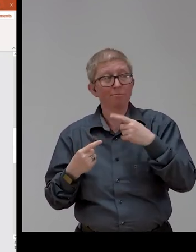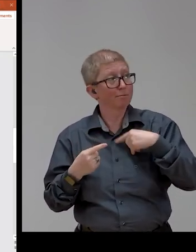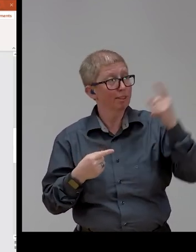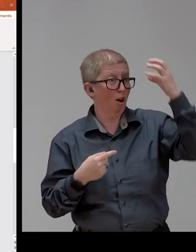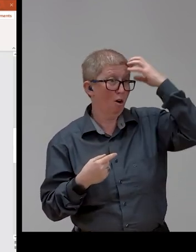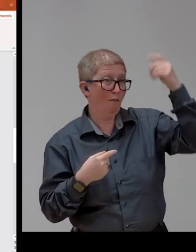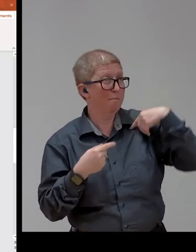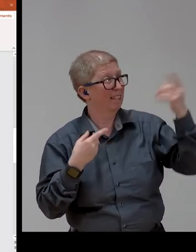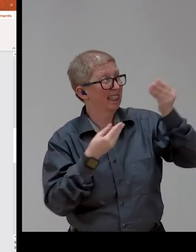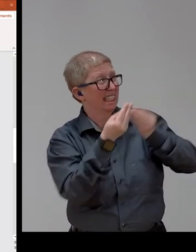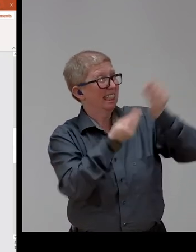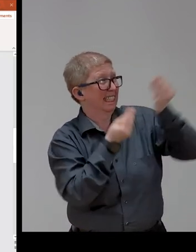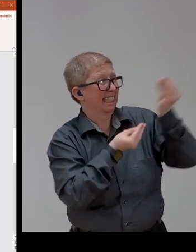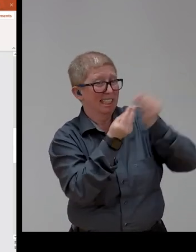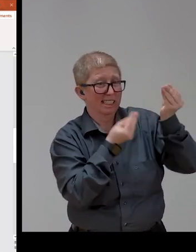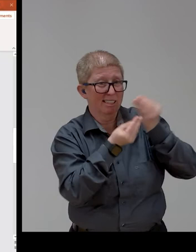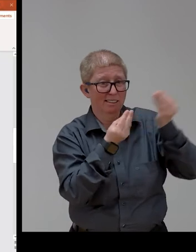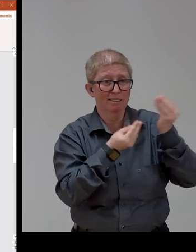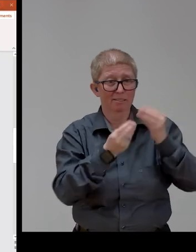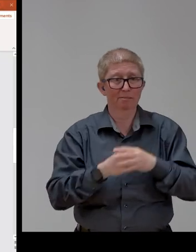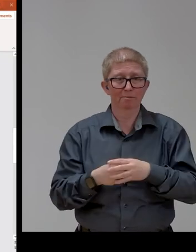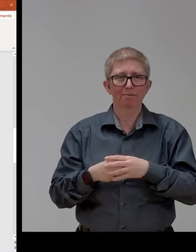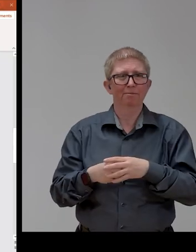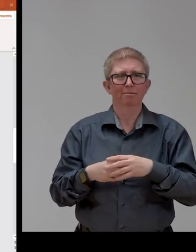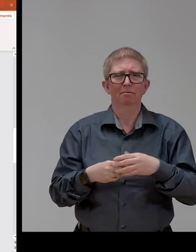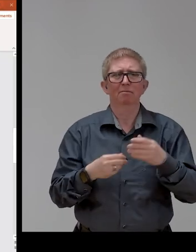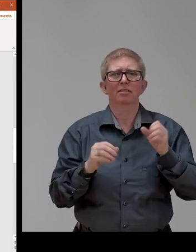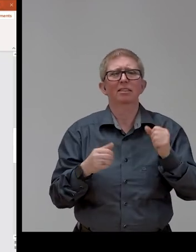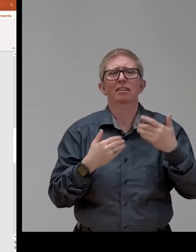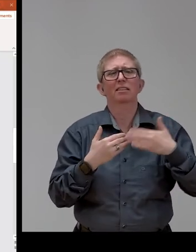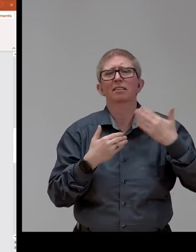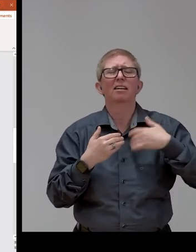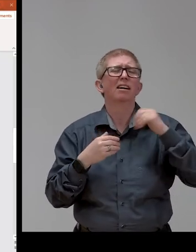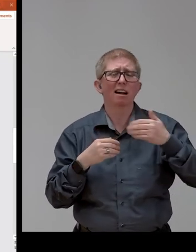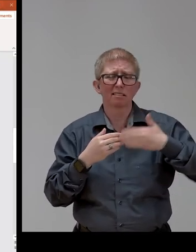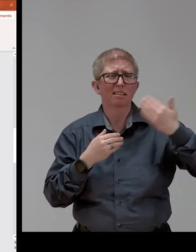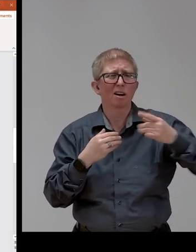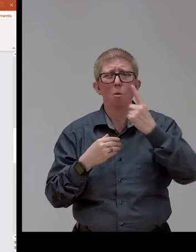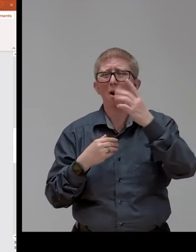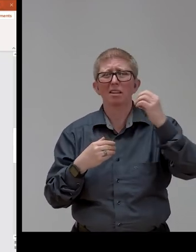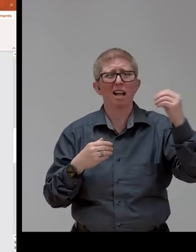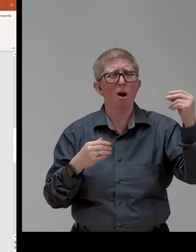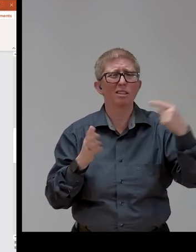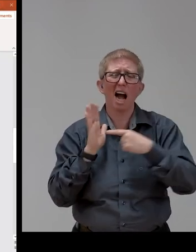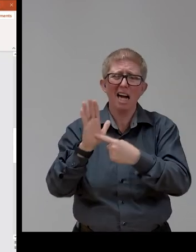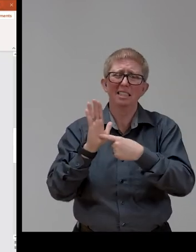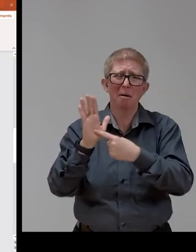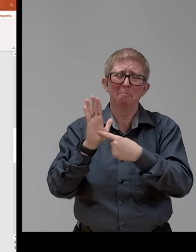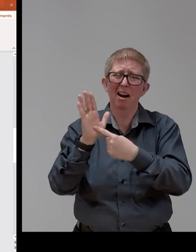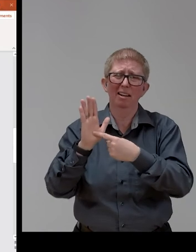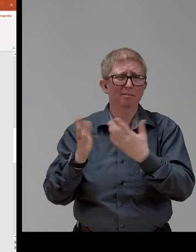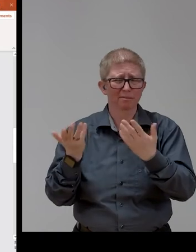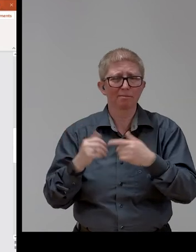thousands of examples I could give on how a one voice can make a huge difference. But I won't